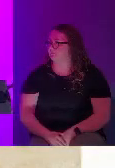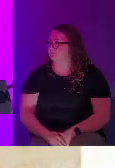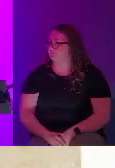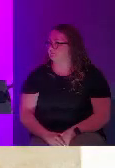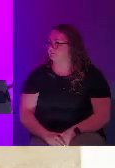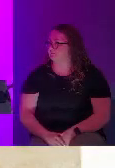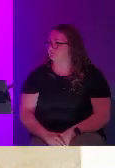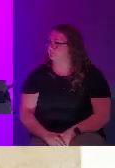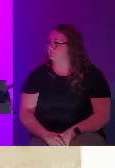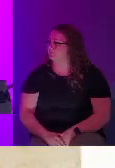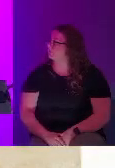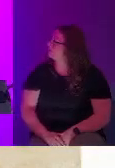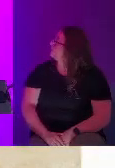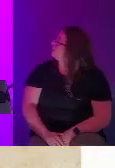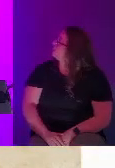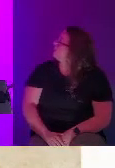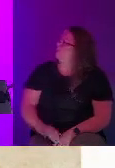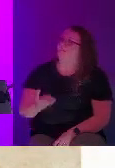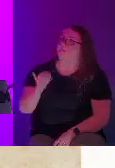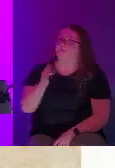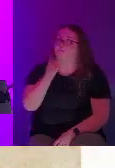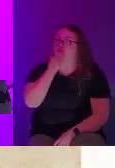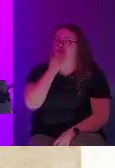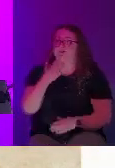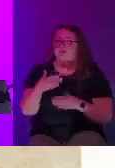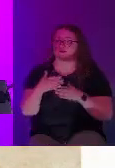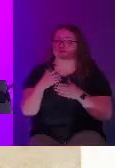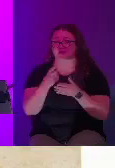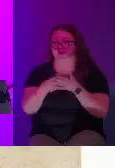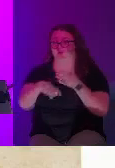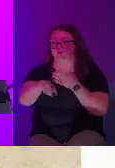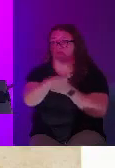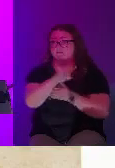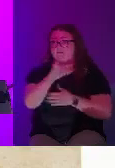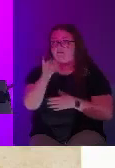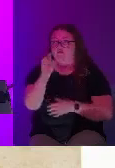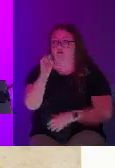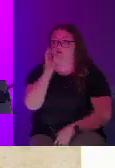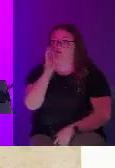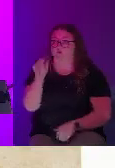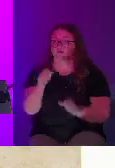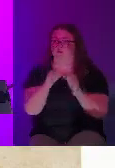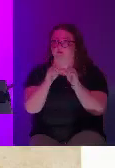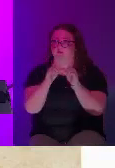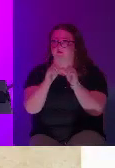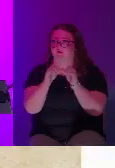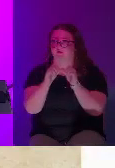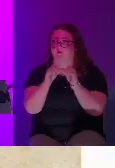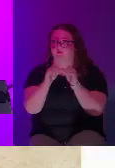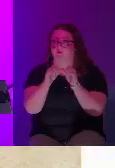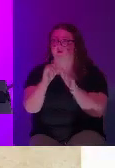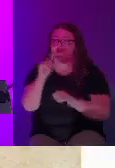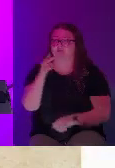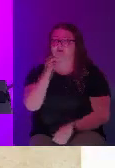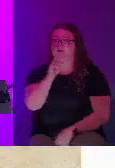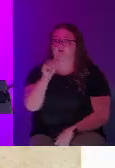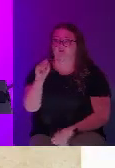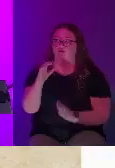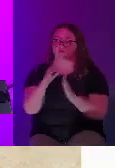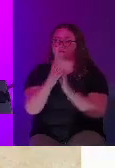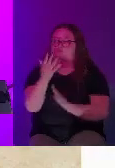No announcements up front. Okay, next week, John is continuing in 1 Thessalonians chapter